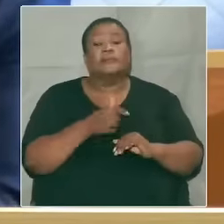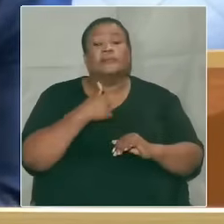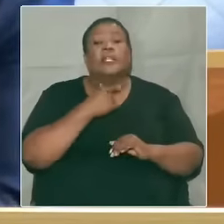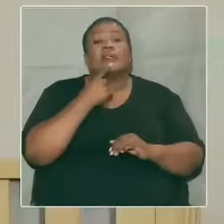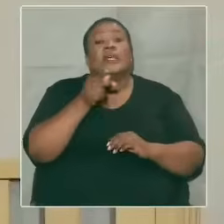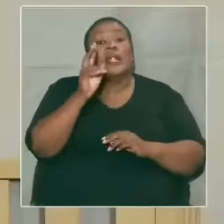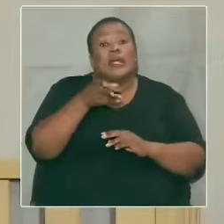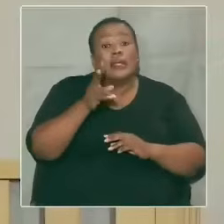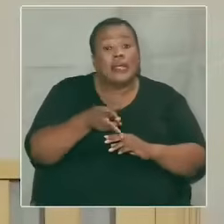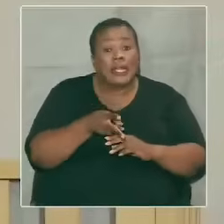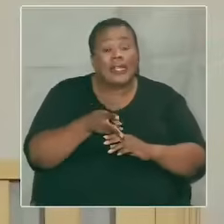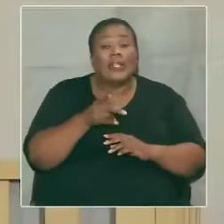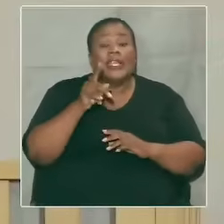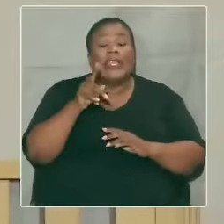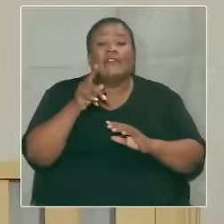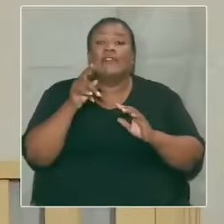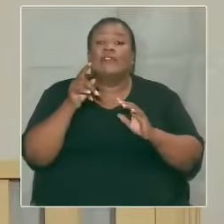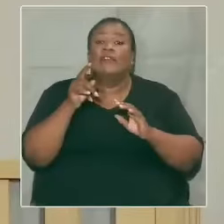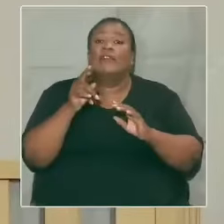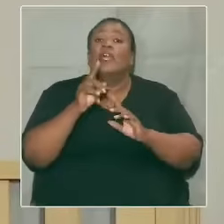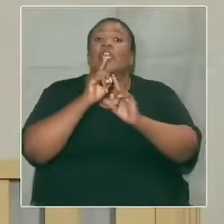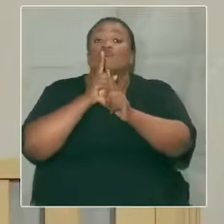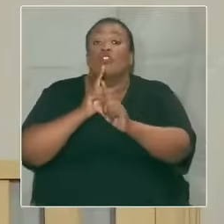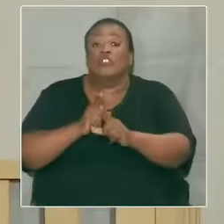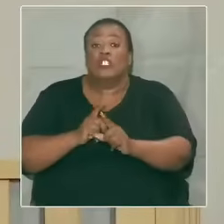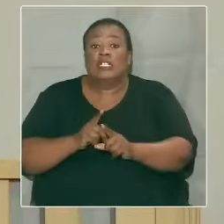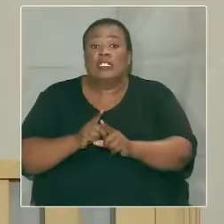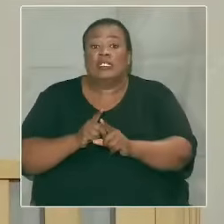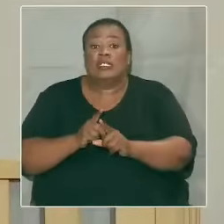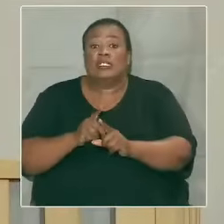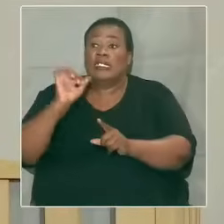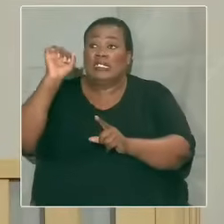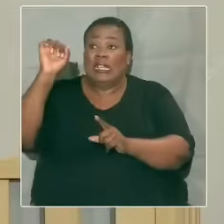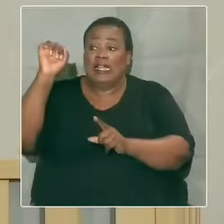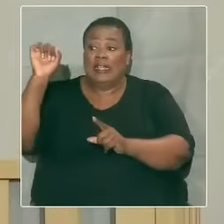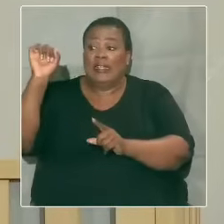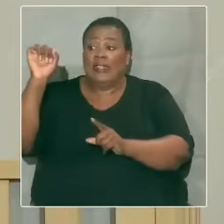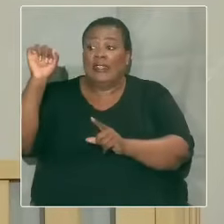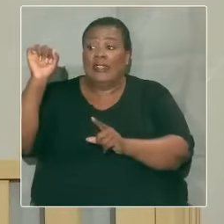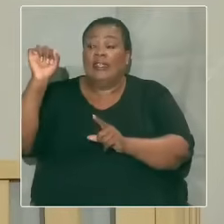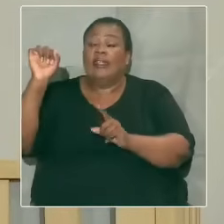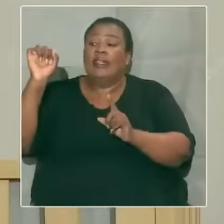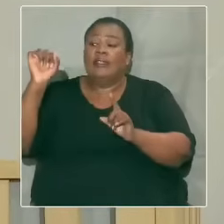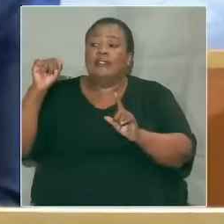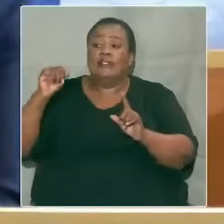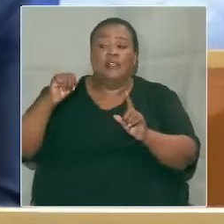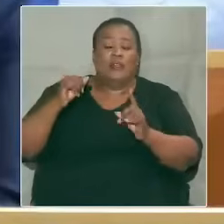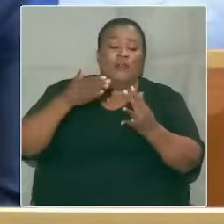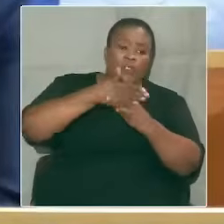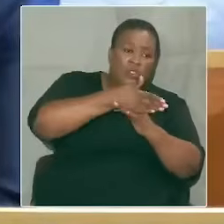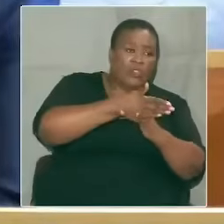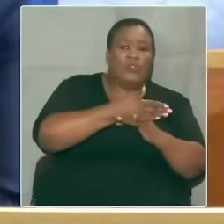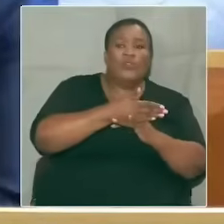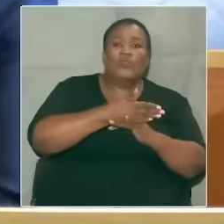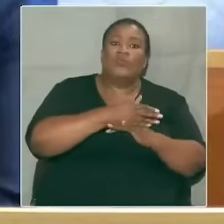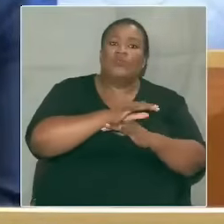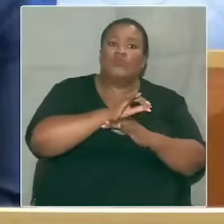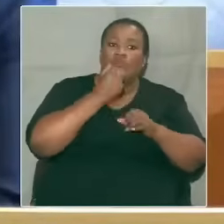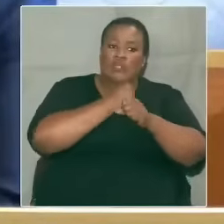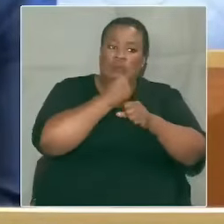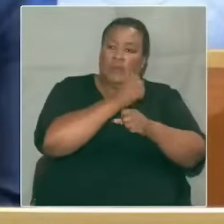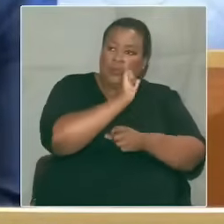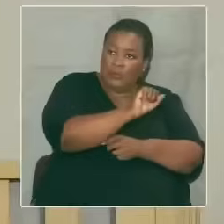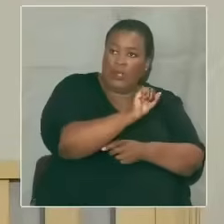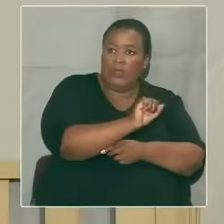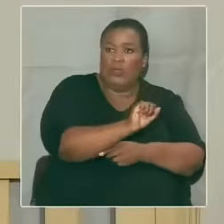the instruction strays onto your area of function, would you obey it? Oh, and no. you said it depends. That's what I'm trying to